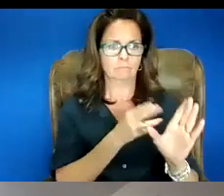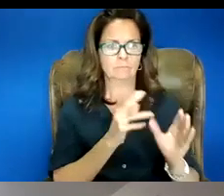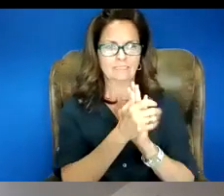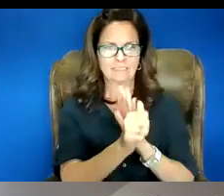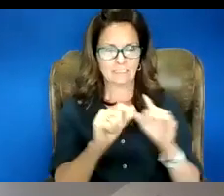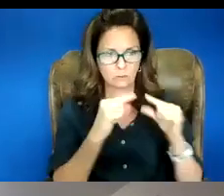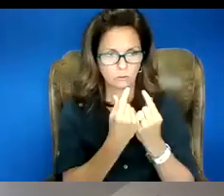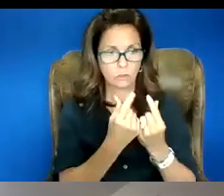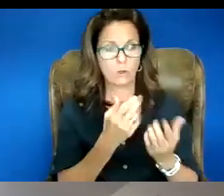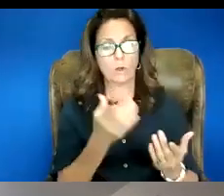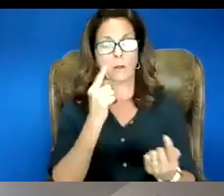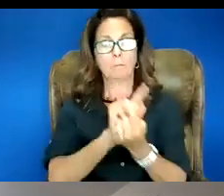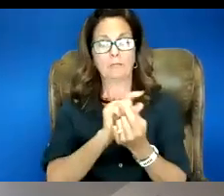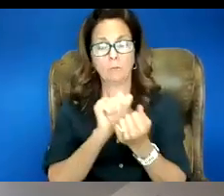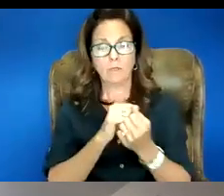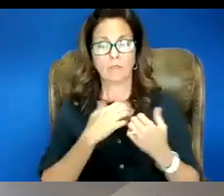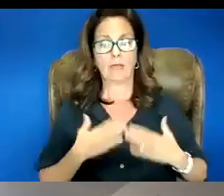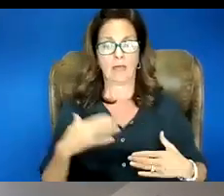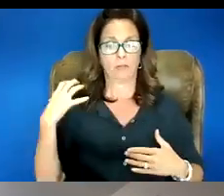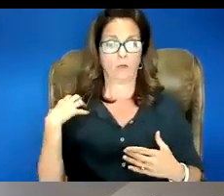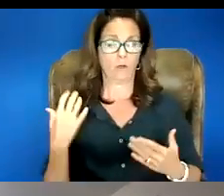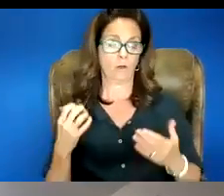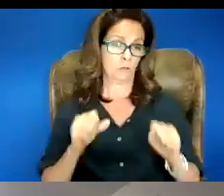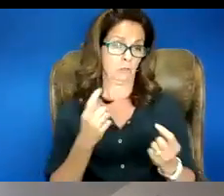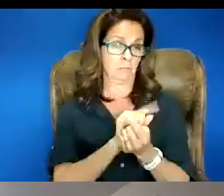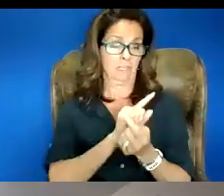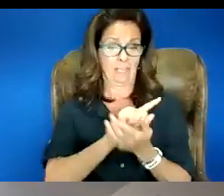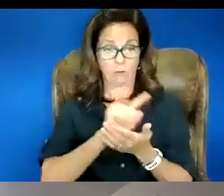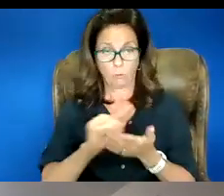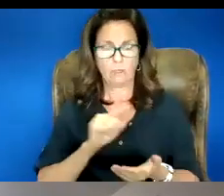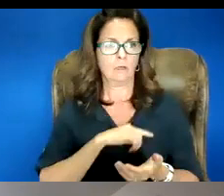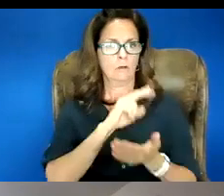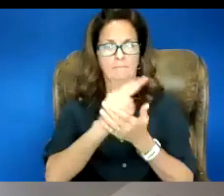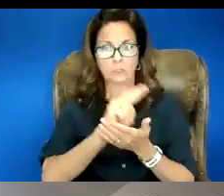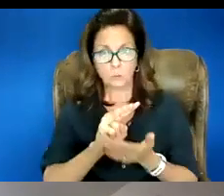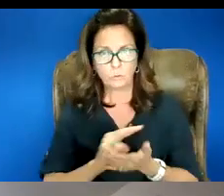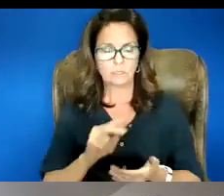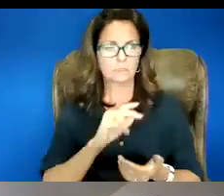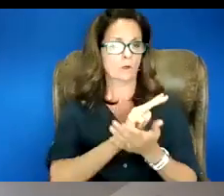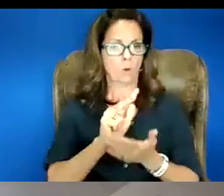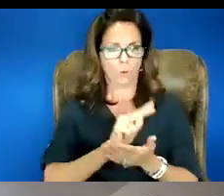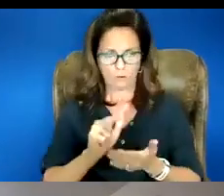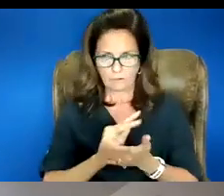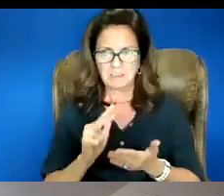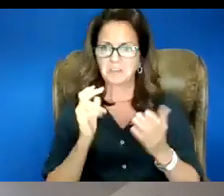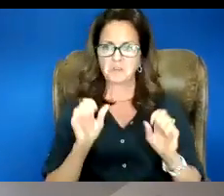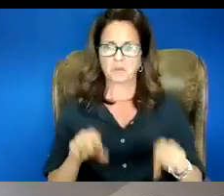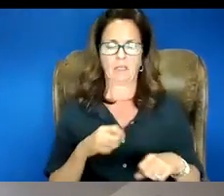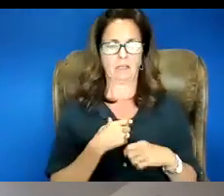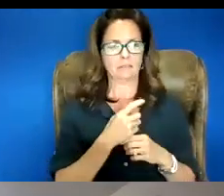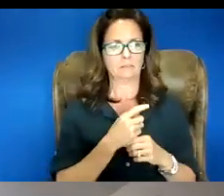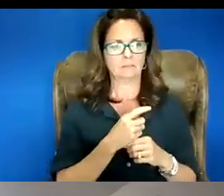your health coach every other week or every 2 to 3 weeks, and it'll be good to get to the skill